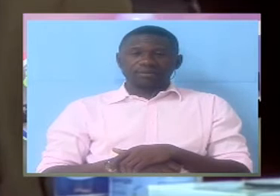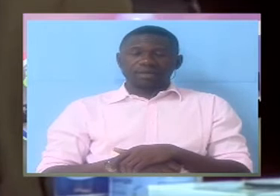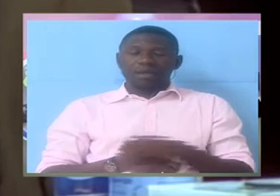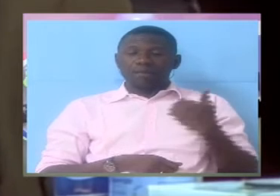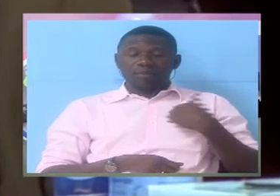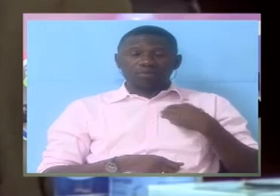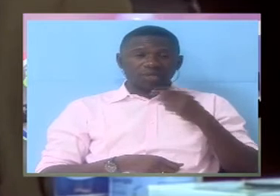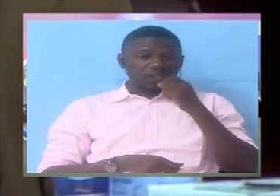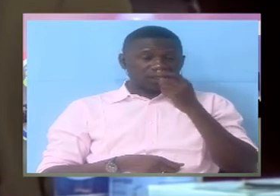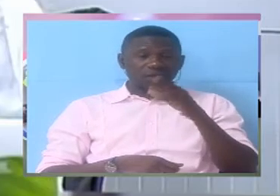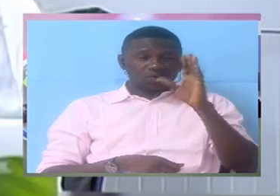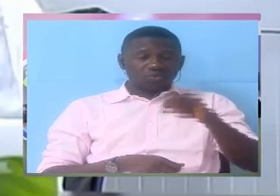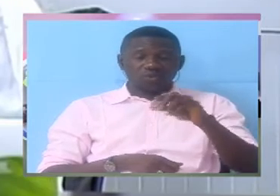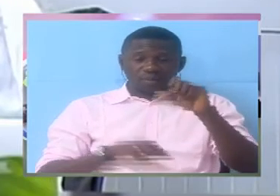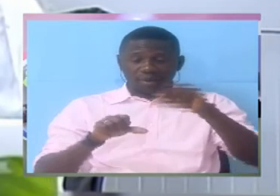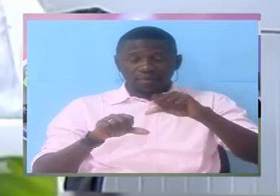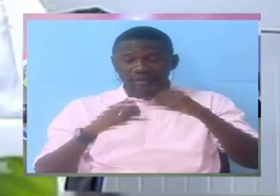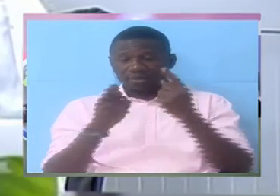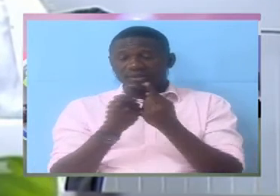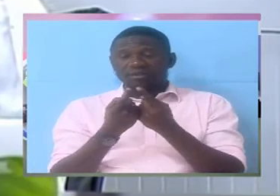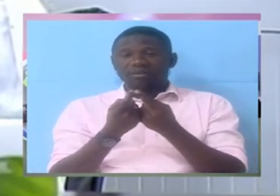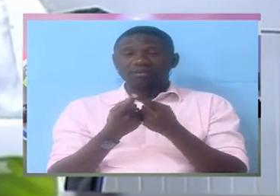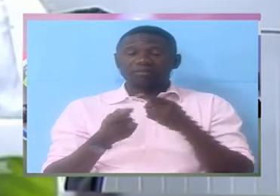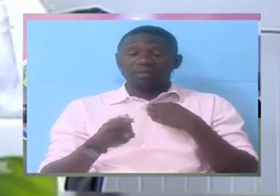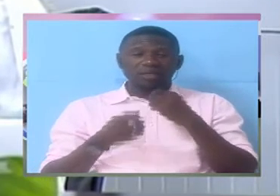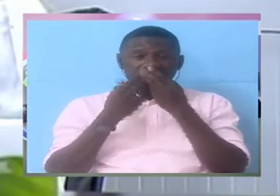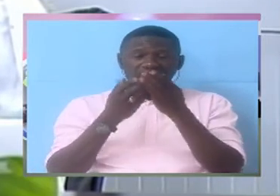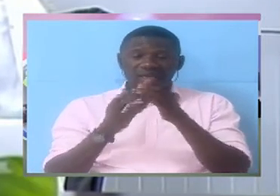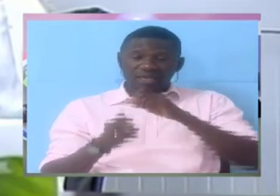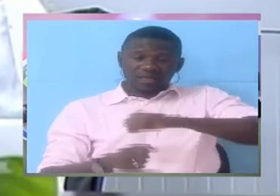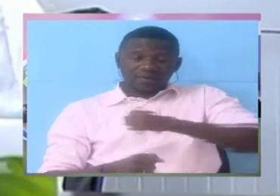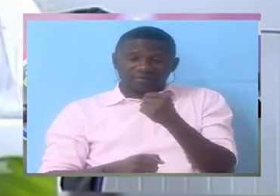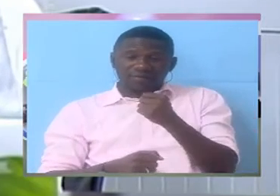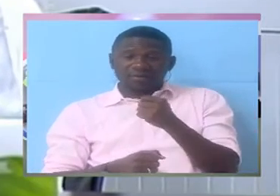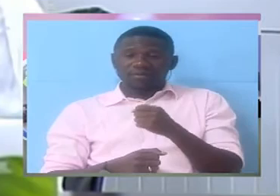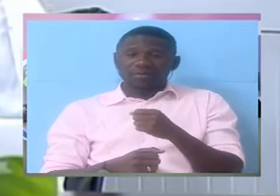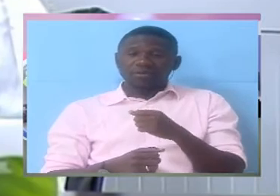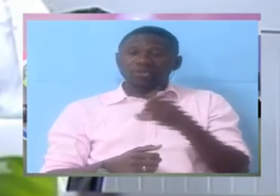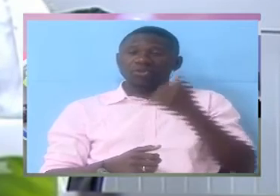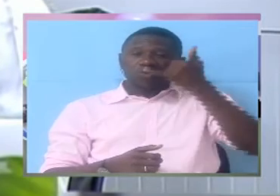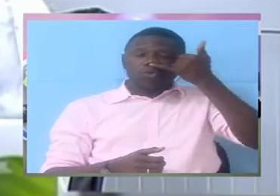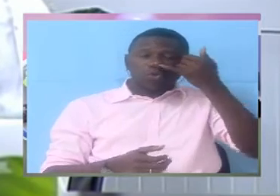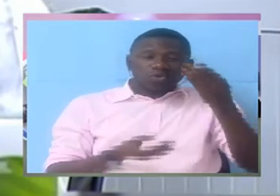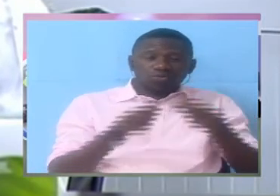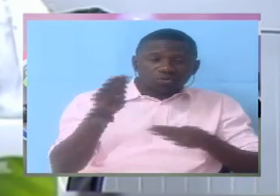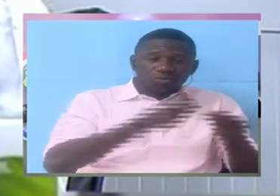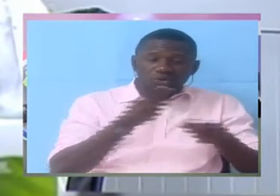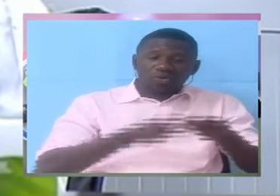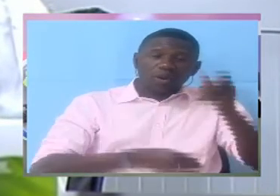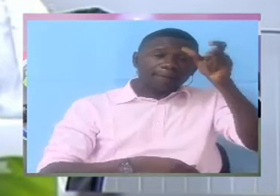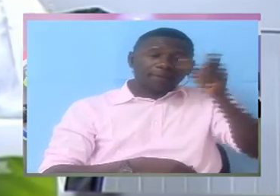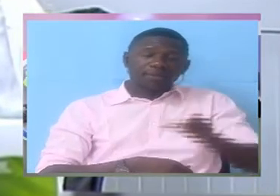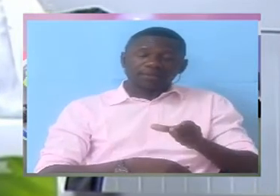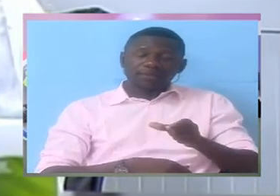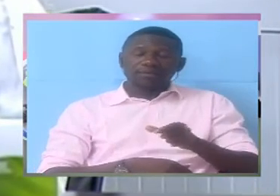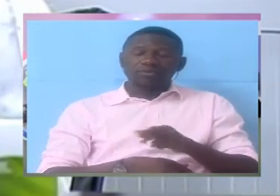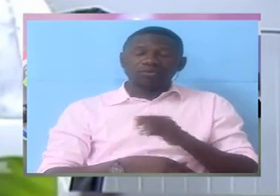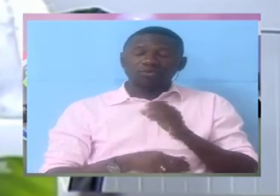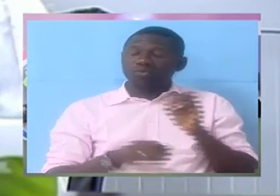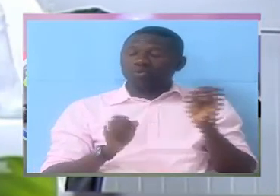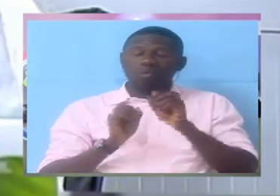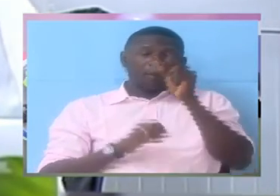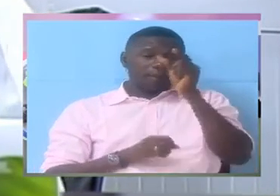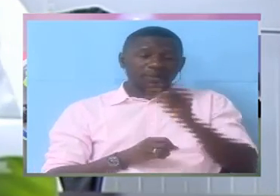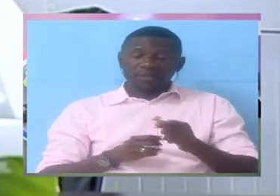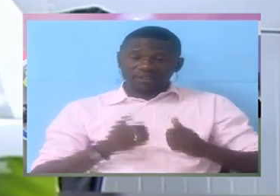persons. Mo tumiringul. Pervasives. Many along ko balana lamuy. Drug traffickers. Sira fenjulolu. Nobody will tell